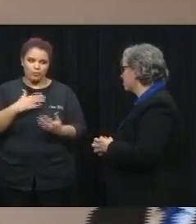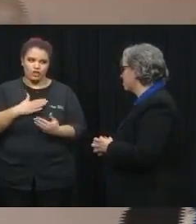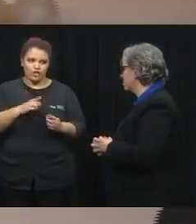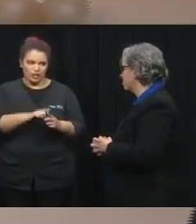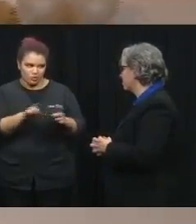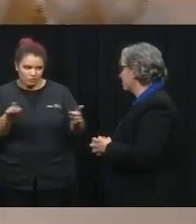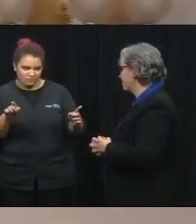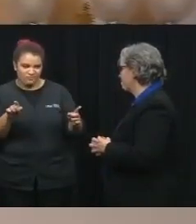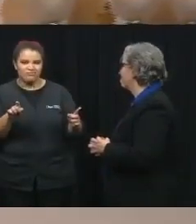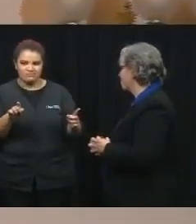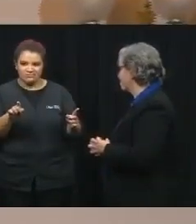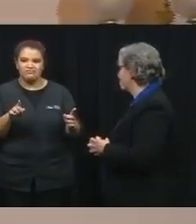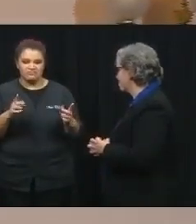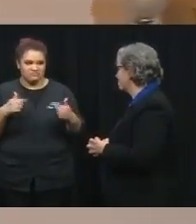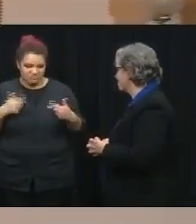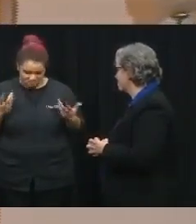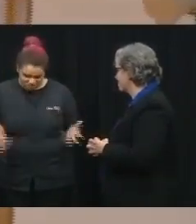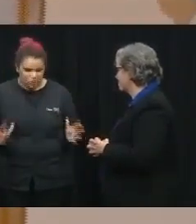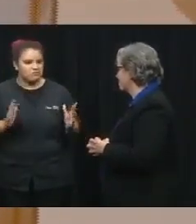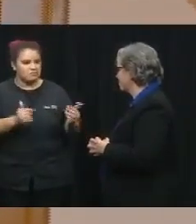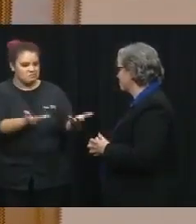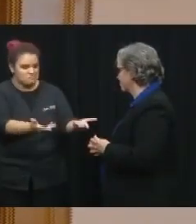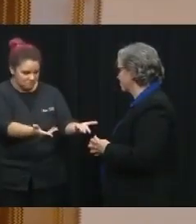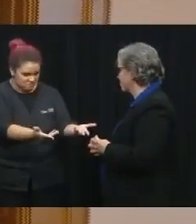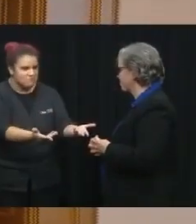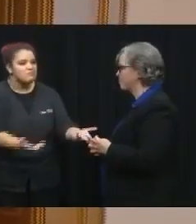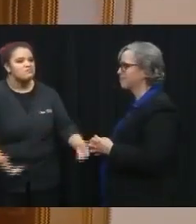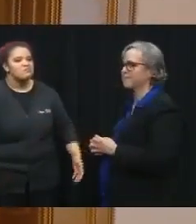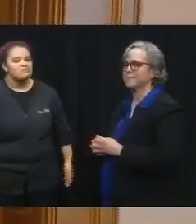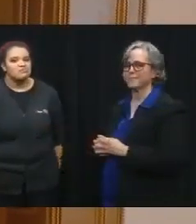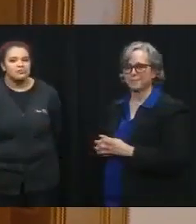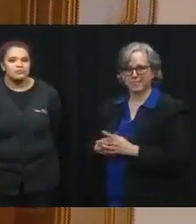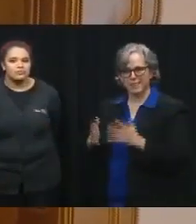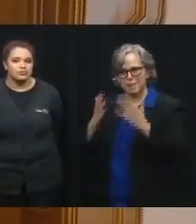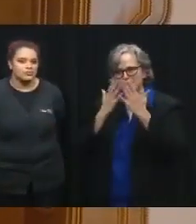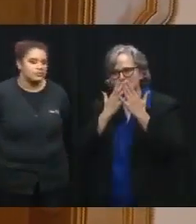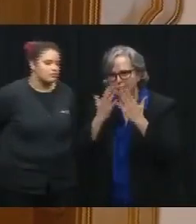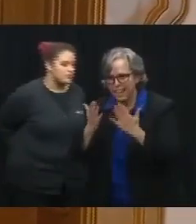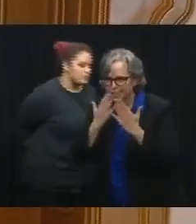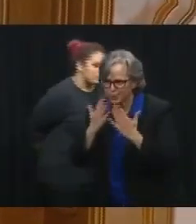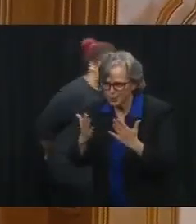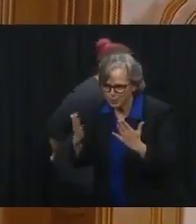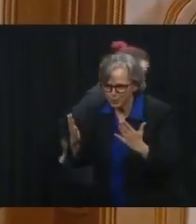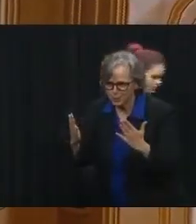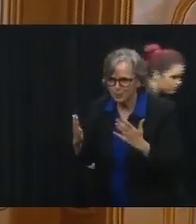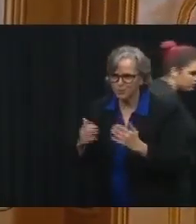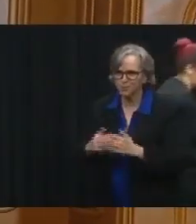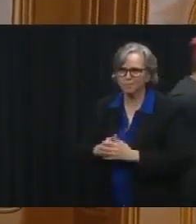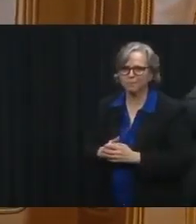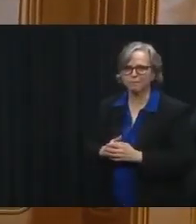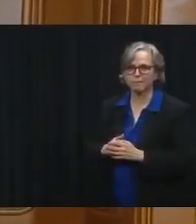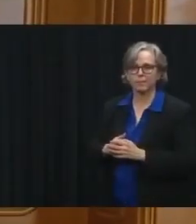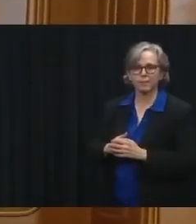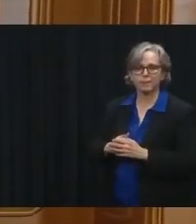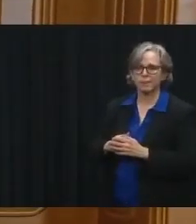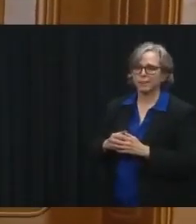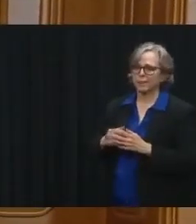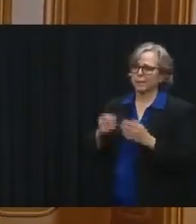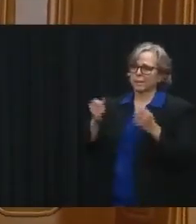know, one of the things that I've really appreciated is the number of you who have said that you're praying for